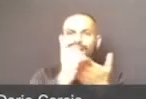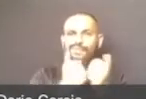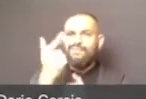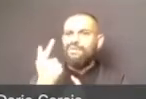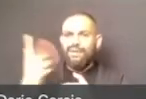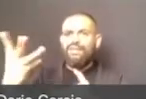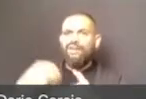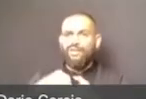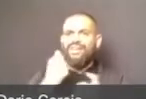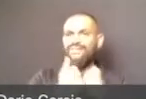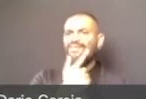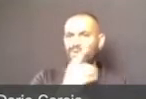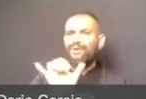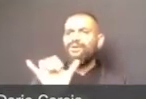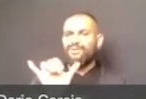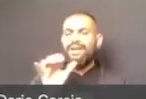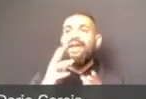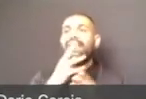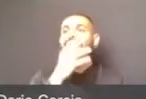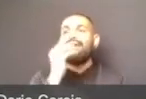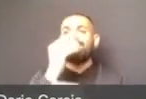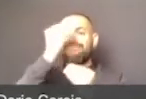inclusive, and inform. And so